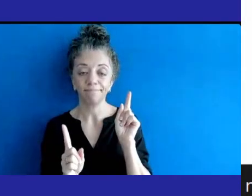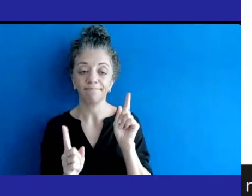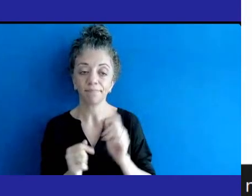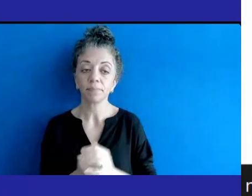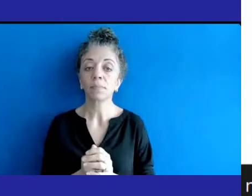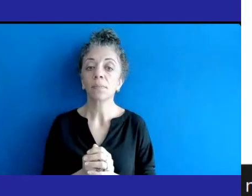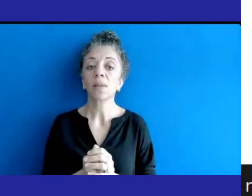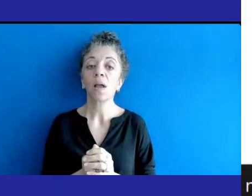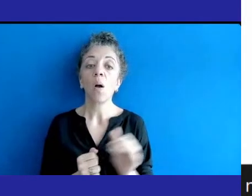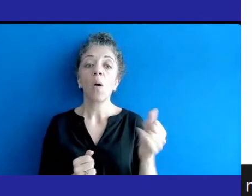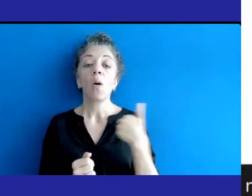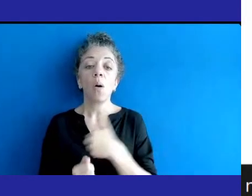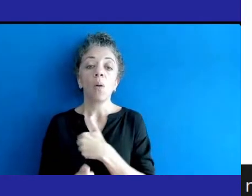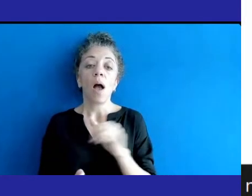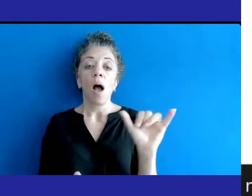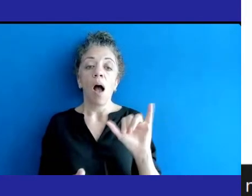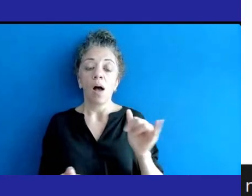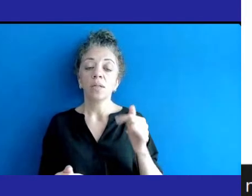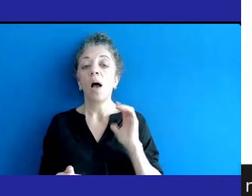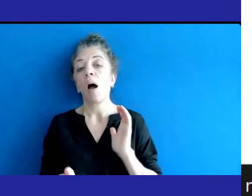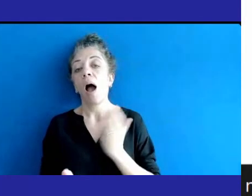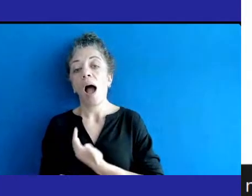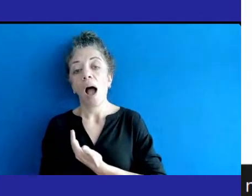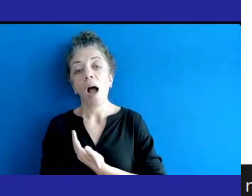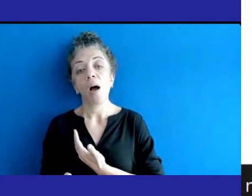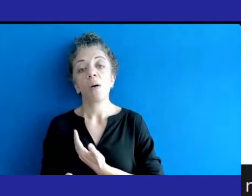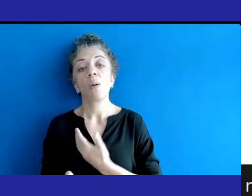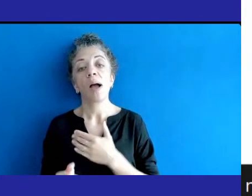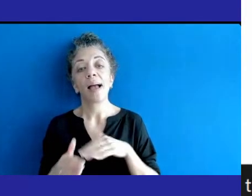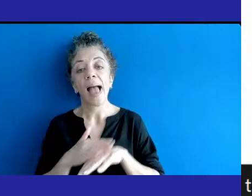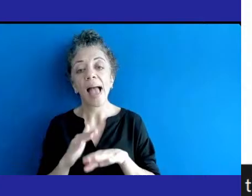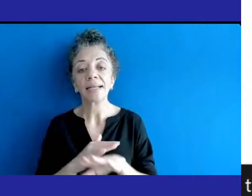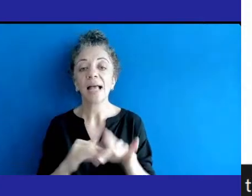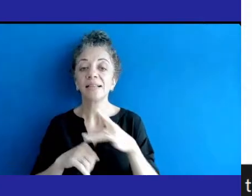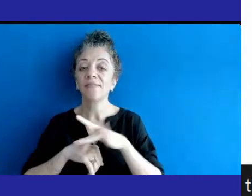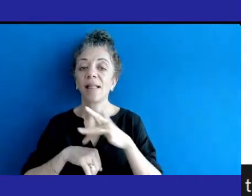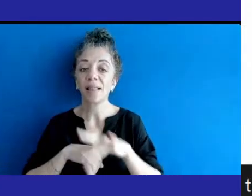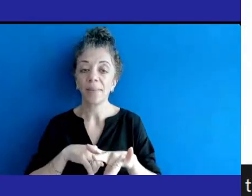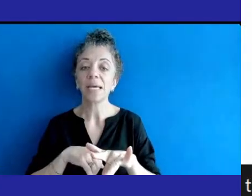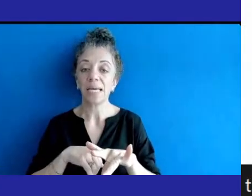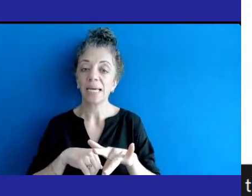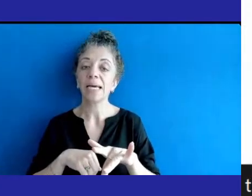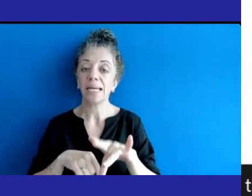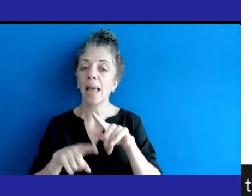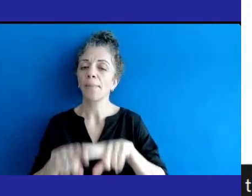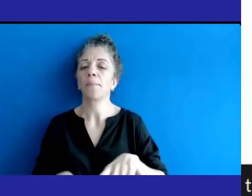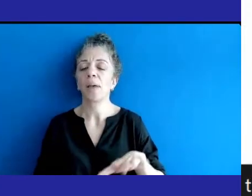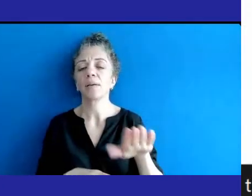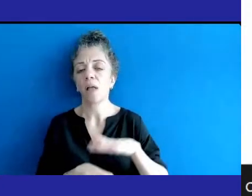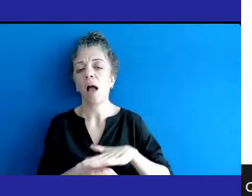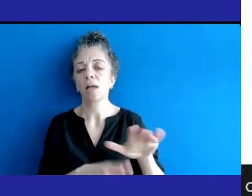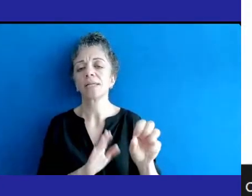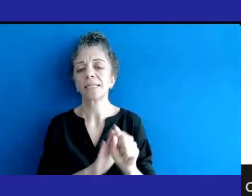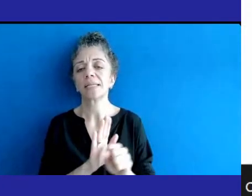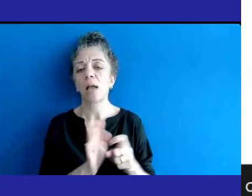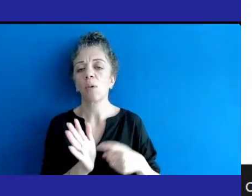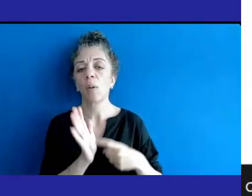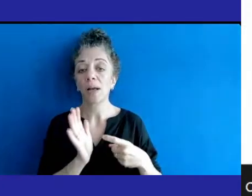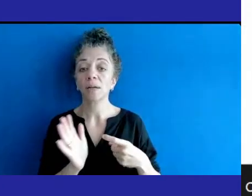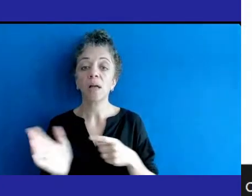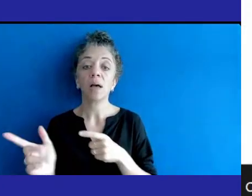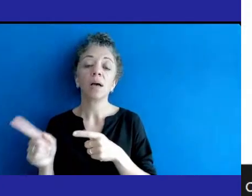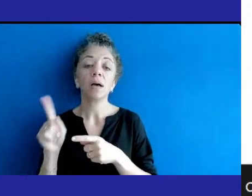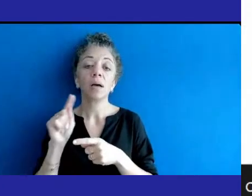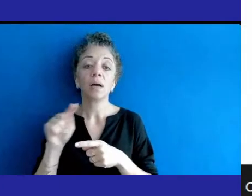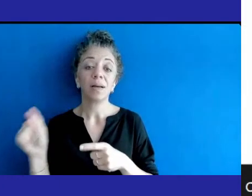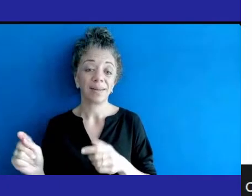our own access and availability surveys based on state requirements. And providers who do well in these surveys